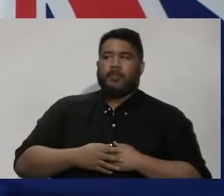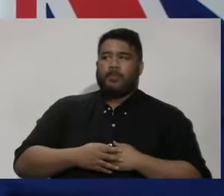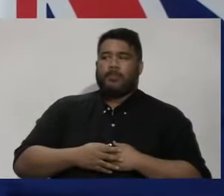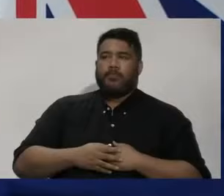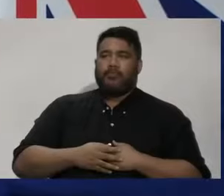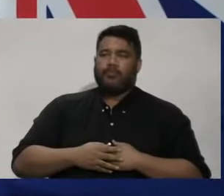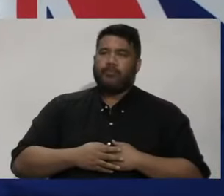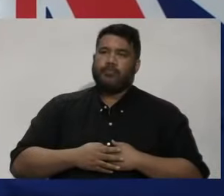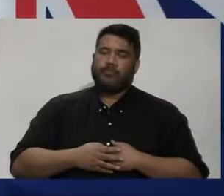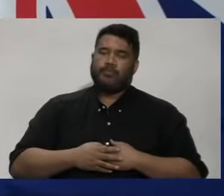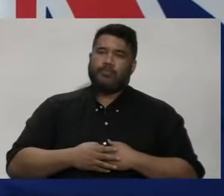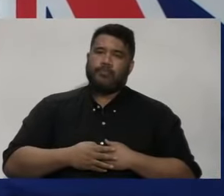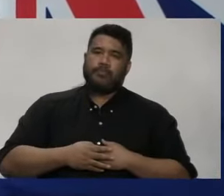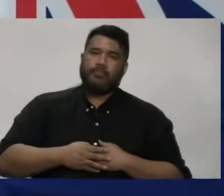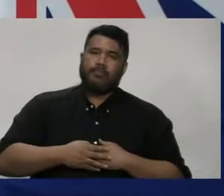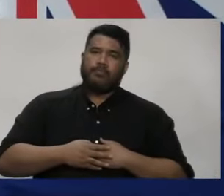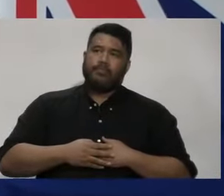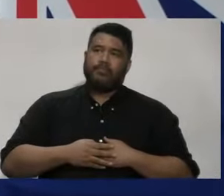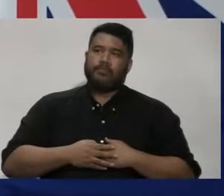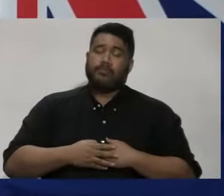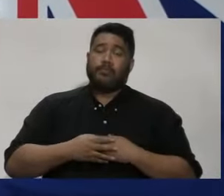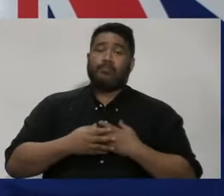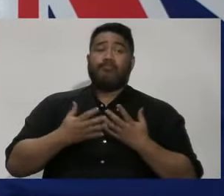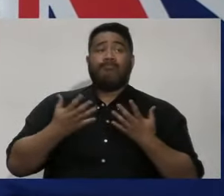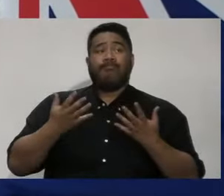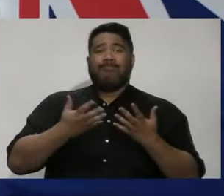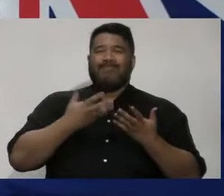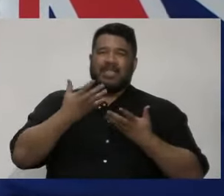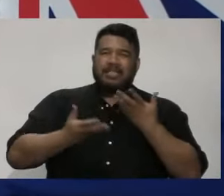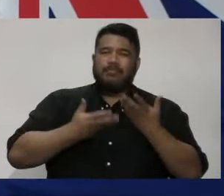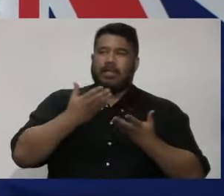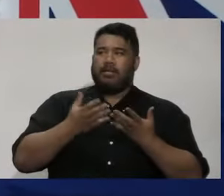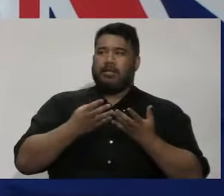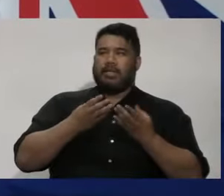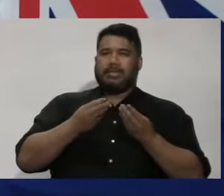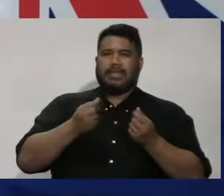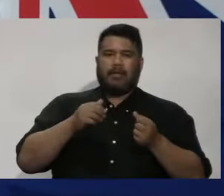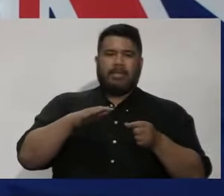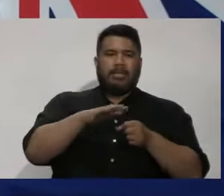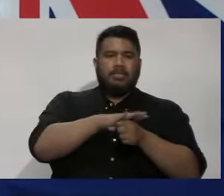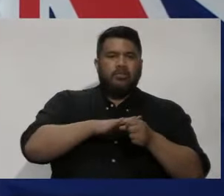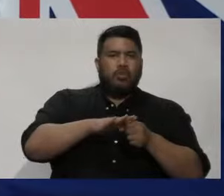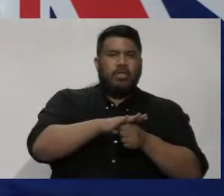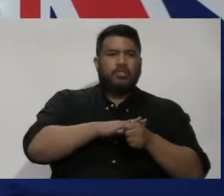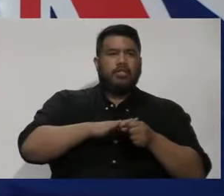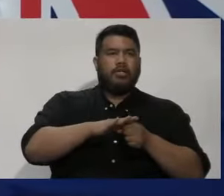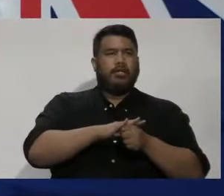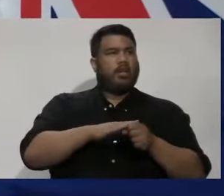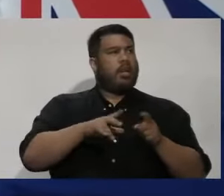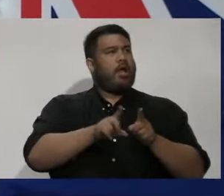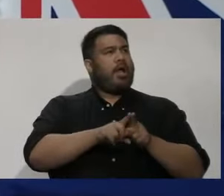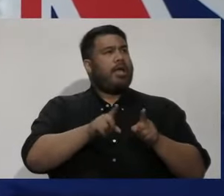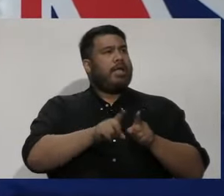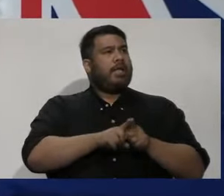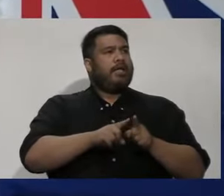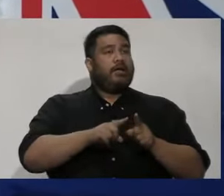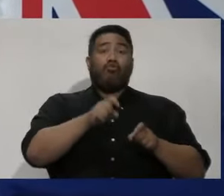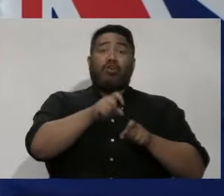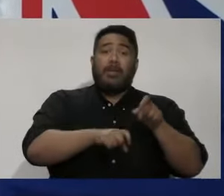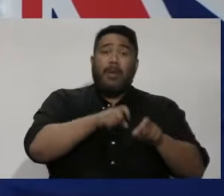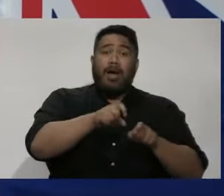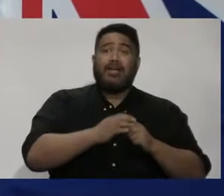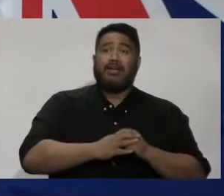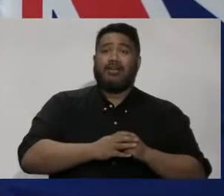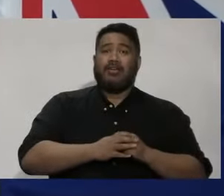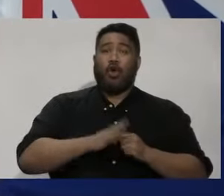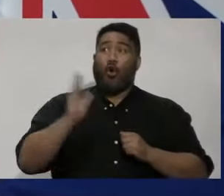some situations, for example, that mean people don't have to use a seatbelt or wear a crash helmet. They're rare, but where people would